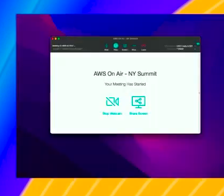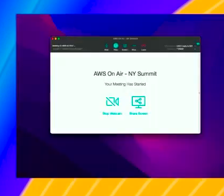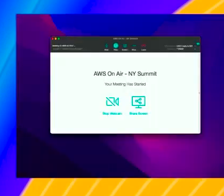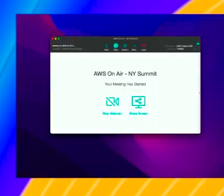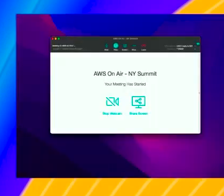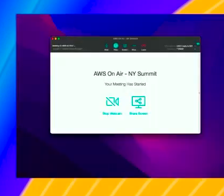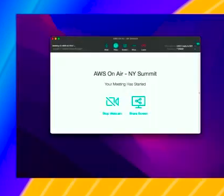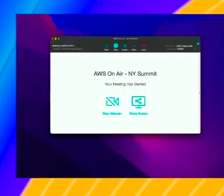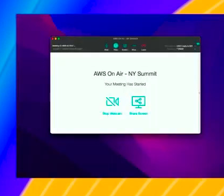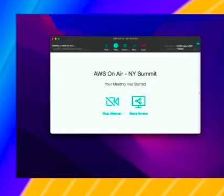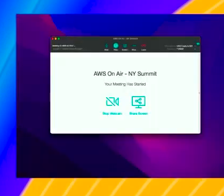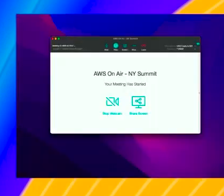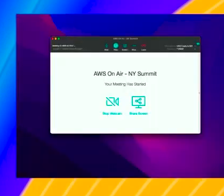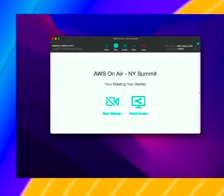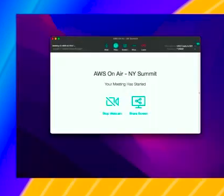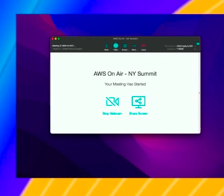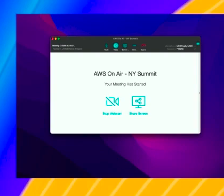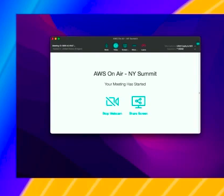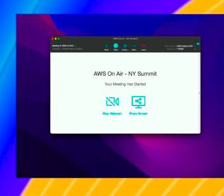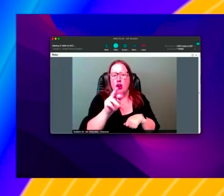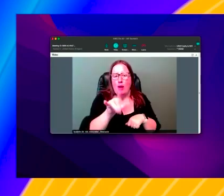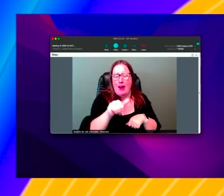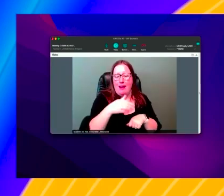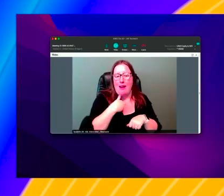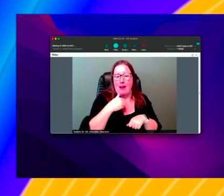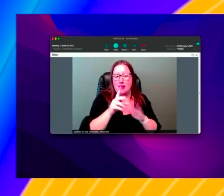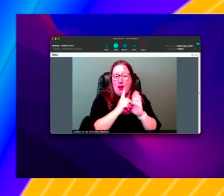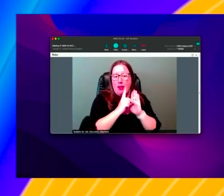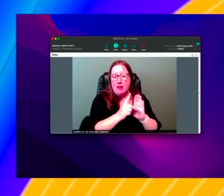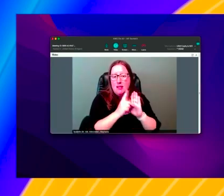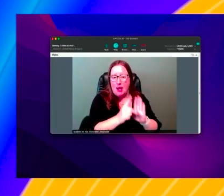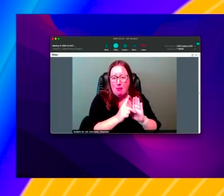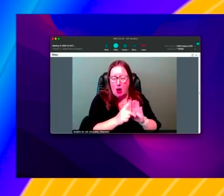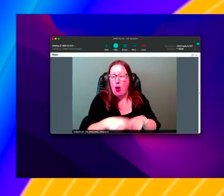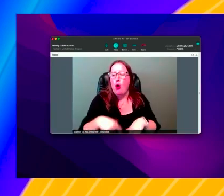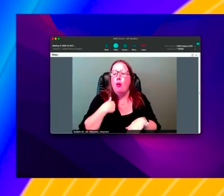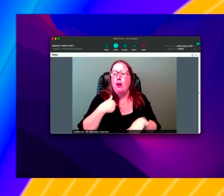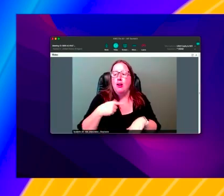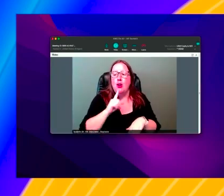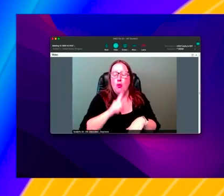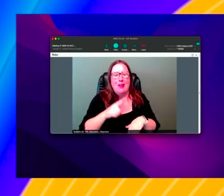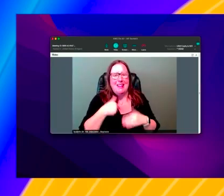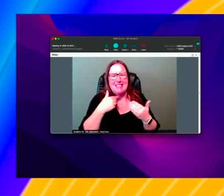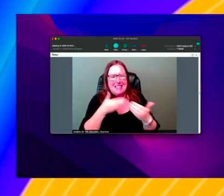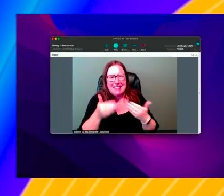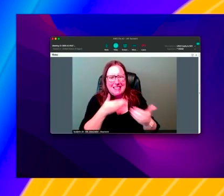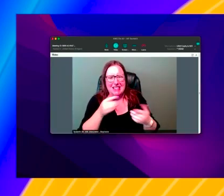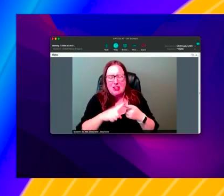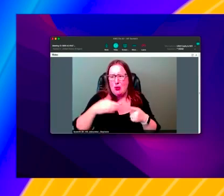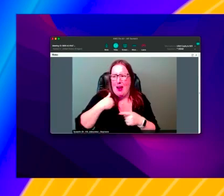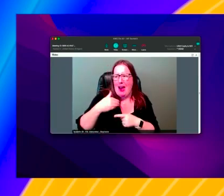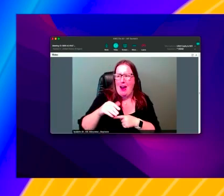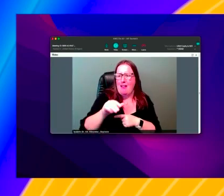frame that Krikey's got on her demo, which is the shoulder up talking head, it's very easy. Throw in an idle animation, a